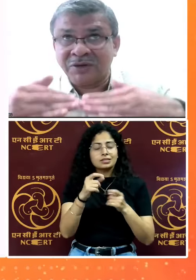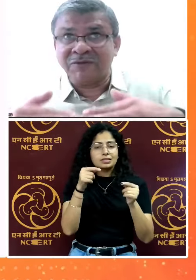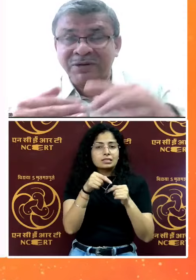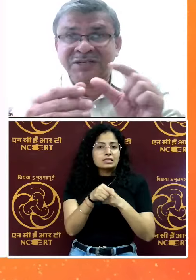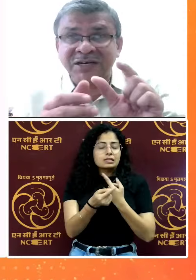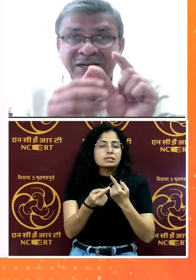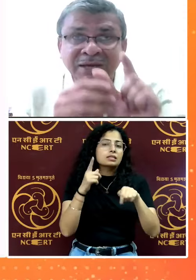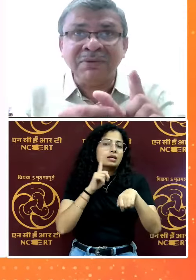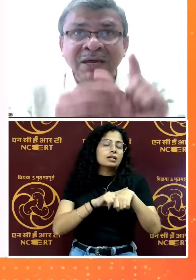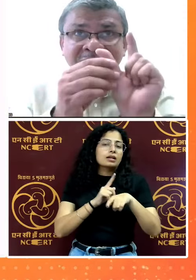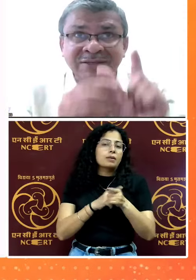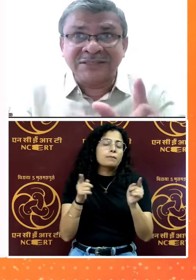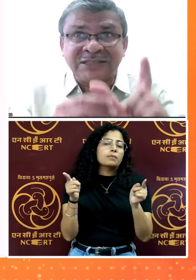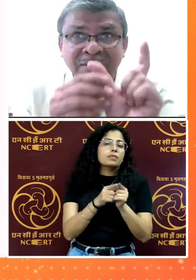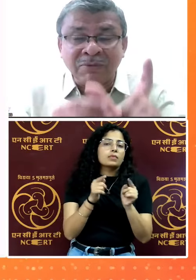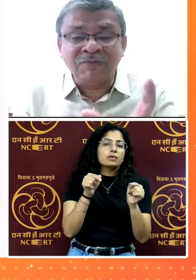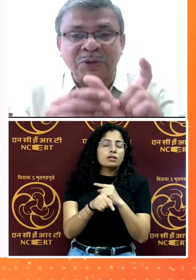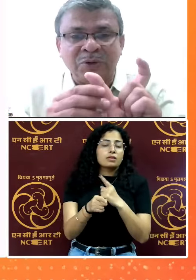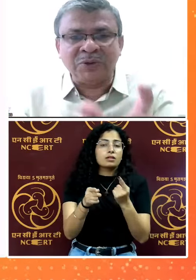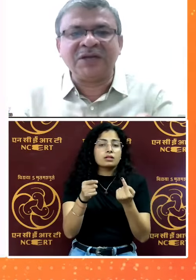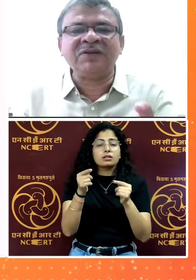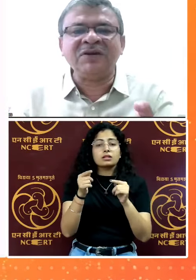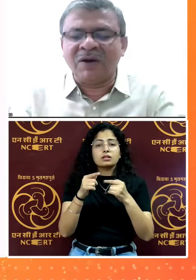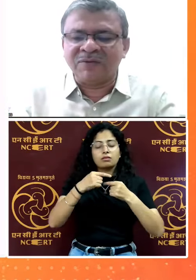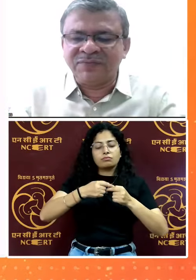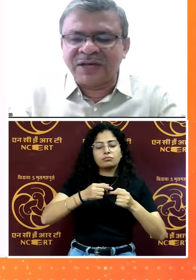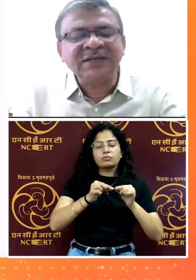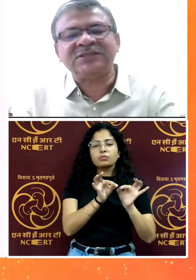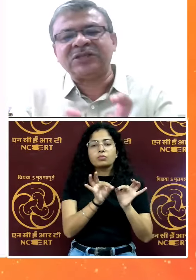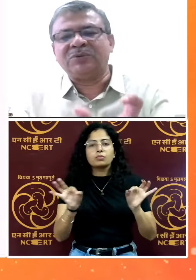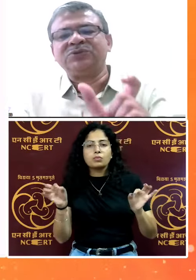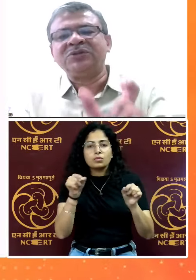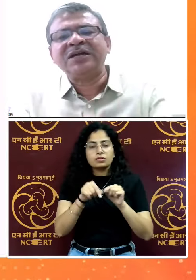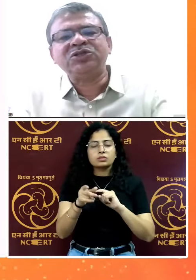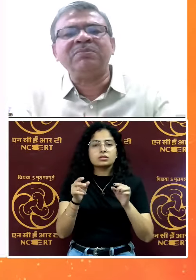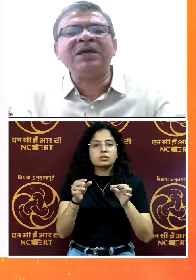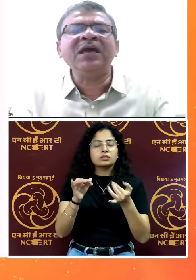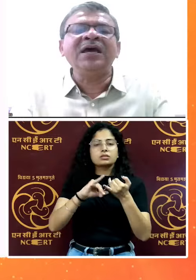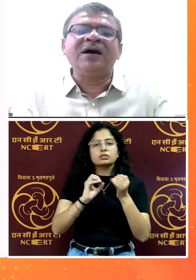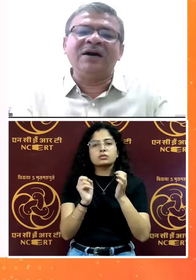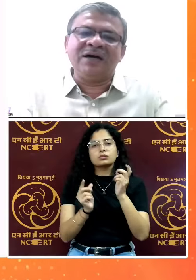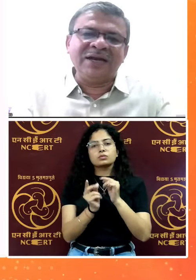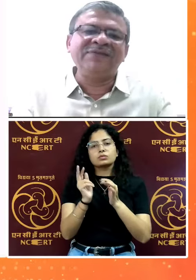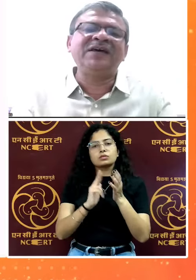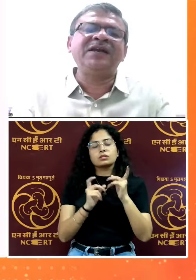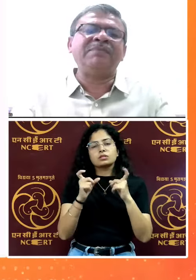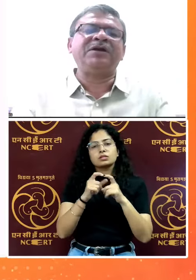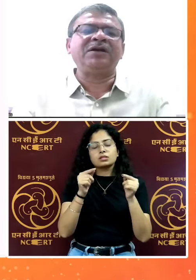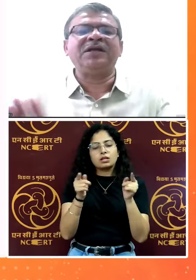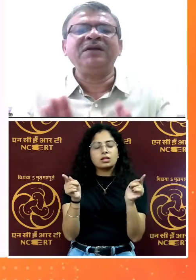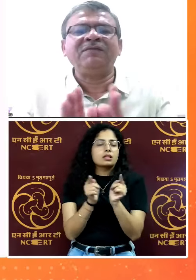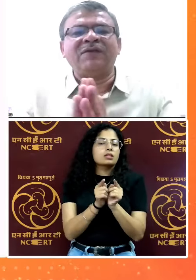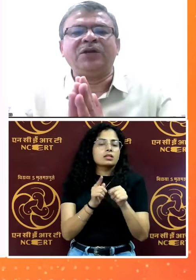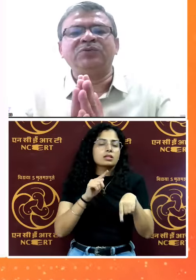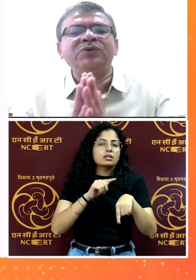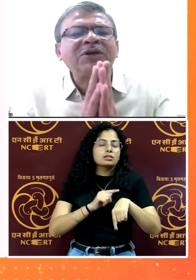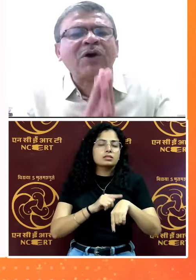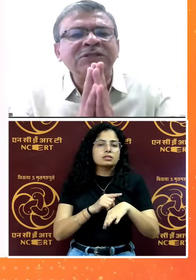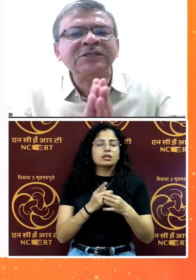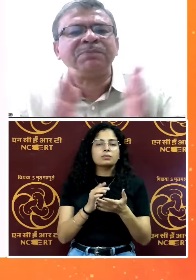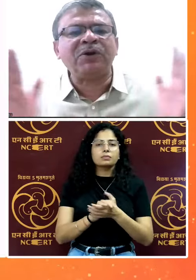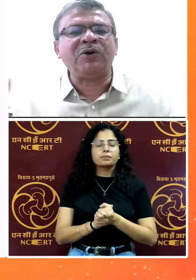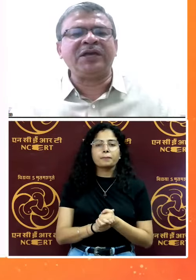this. So reverberation time is the time of prolongation of that sound. So that should be less than a particular value.